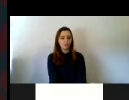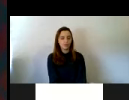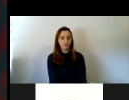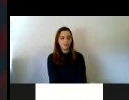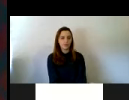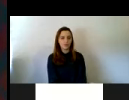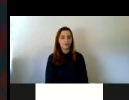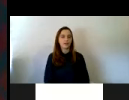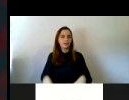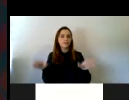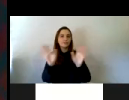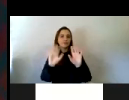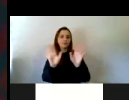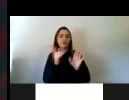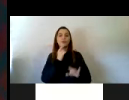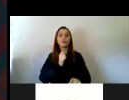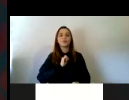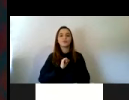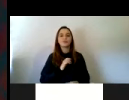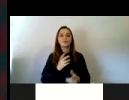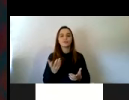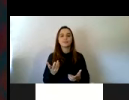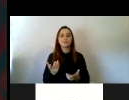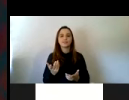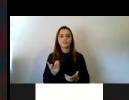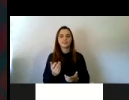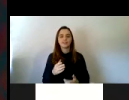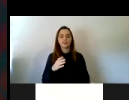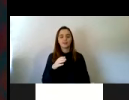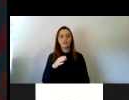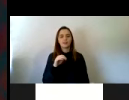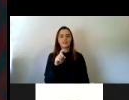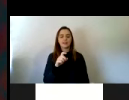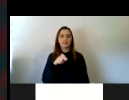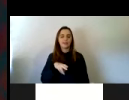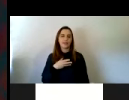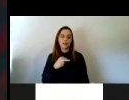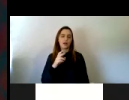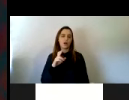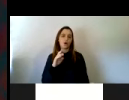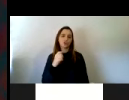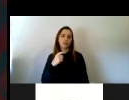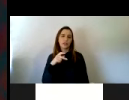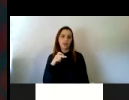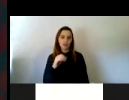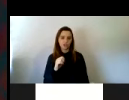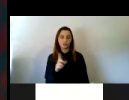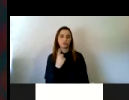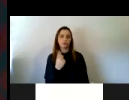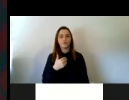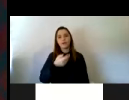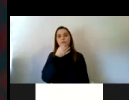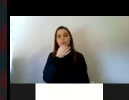Hello, my name is Sandra Rostas, and we are going to speak about the Christian